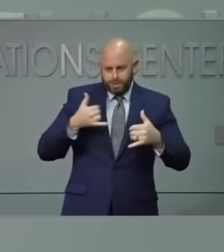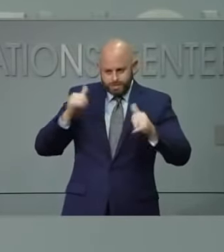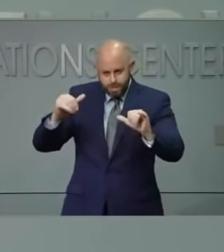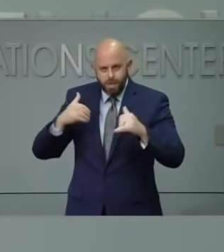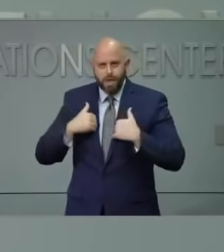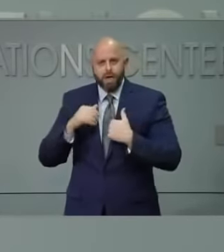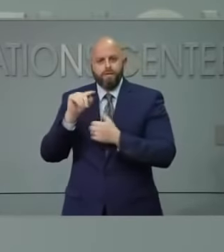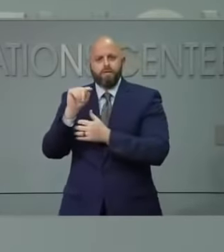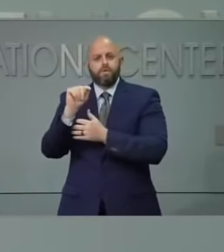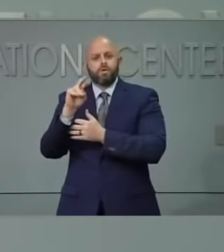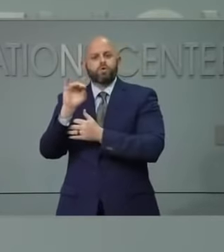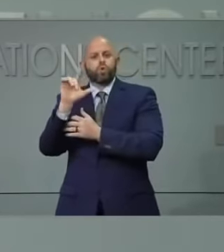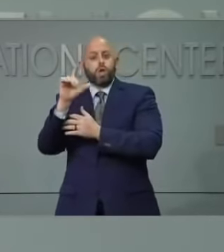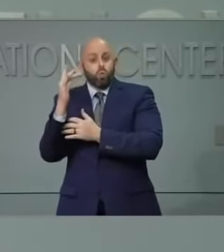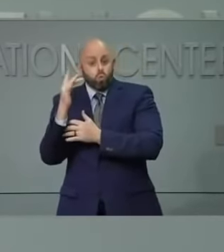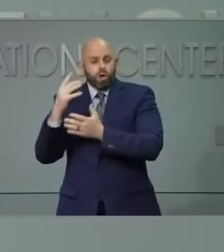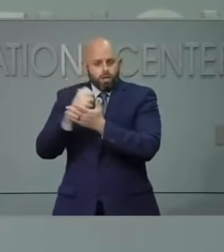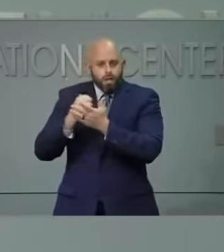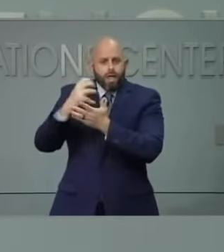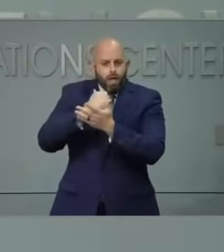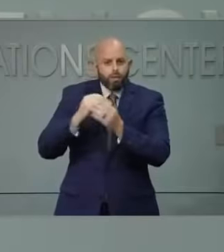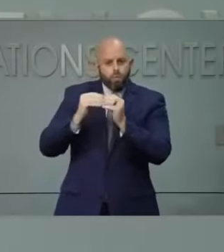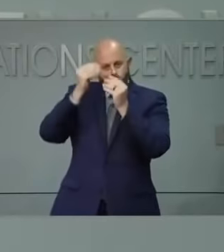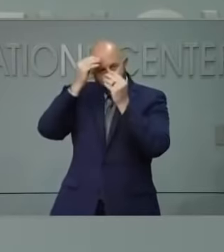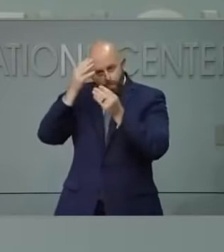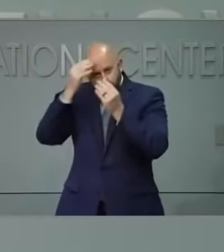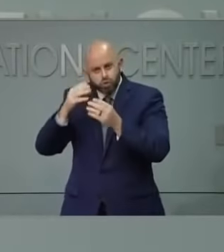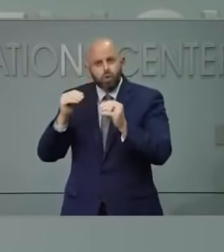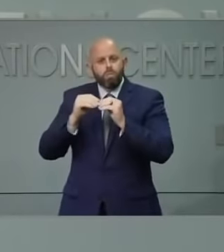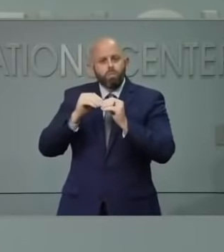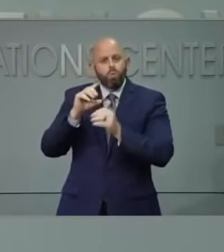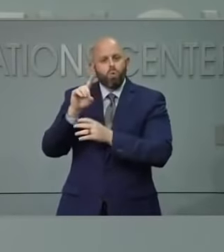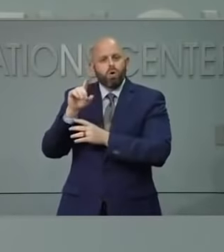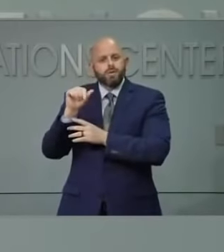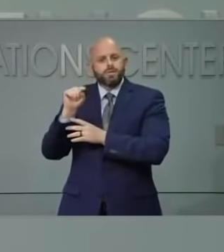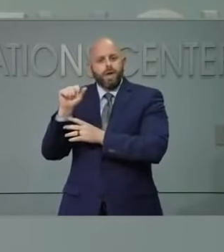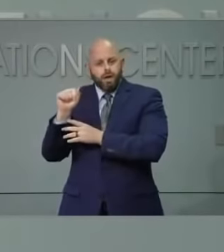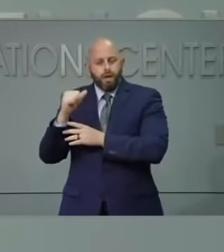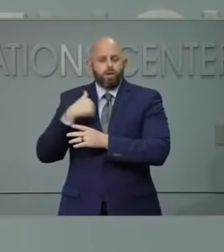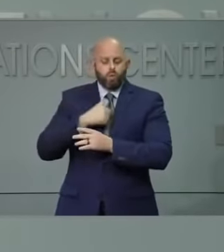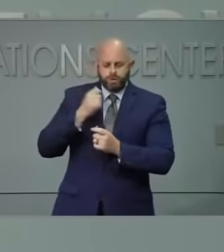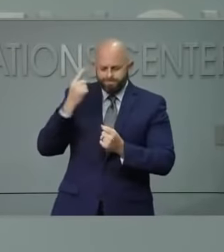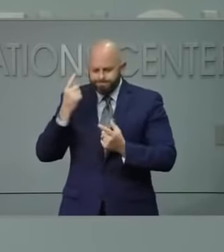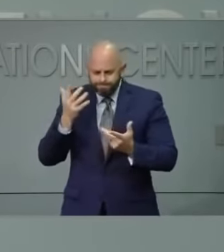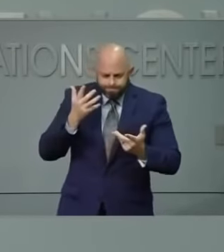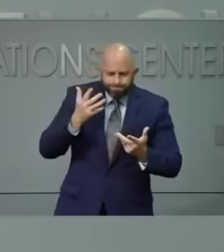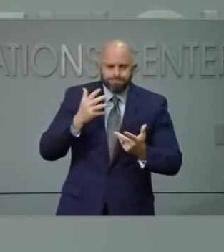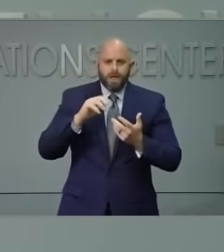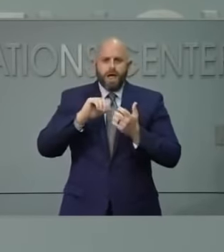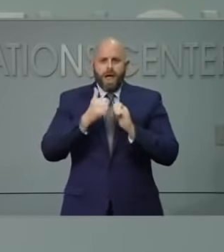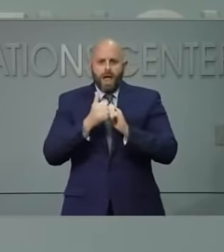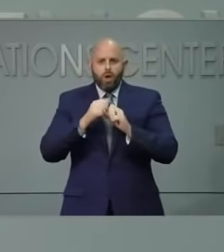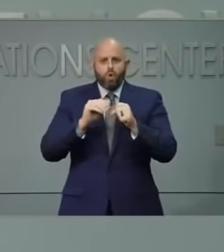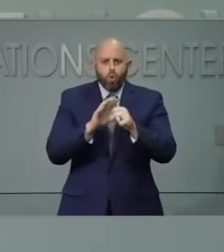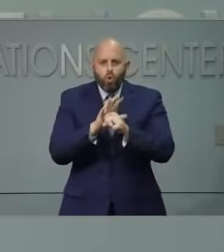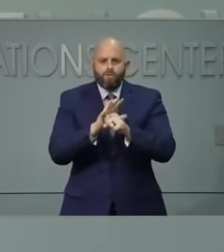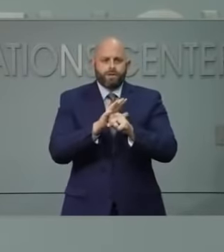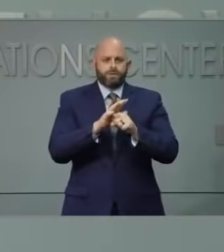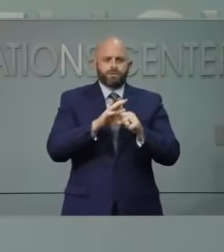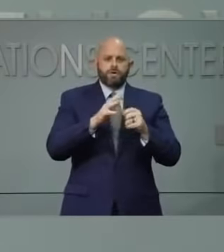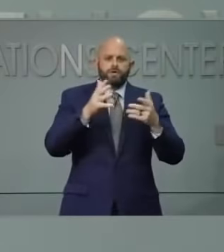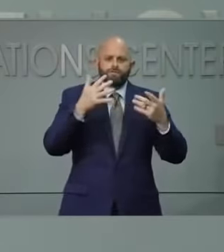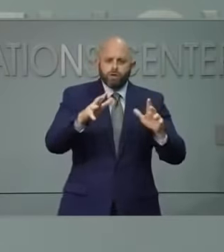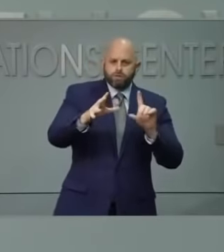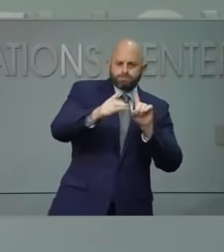so they can collect more data so we can better understand how folks who have had COVID need to interact with a vaccine or not.